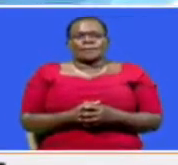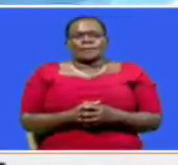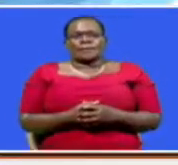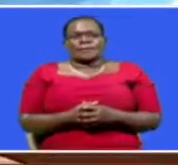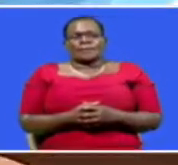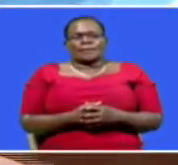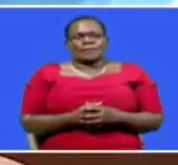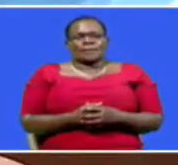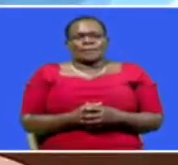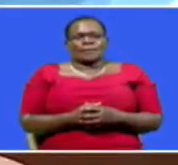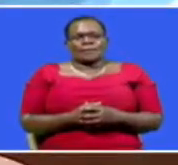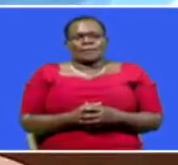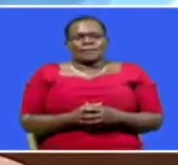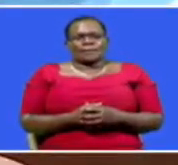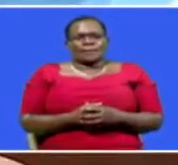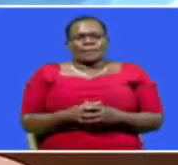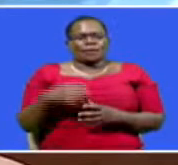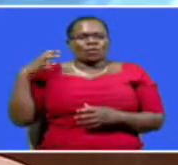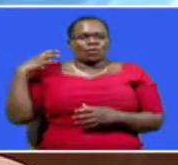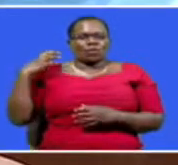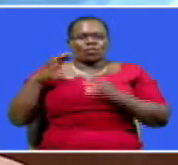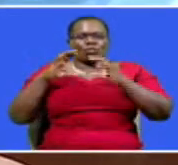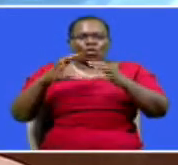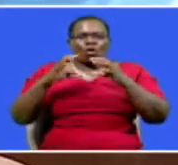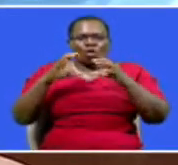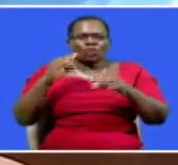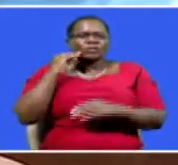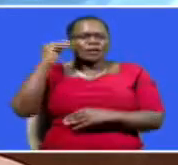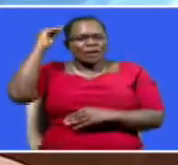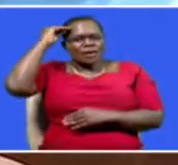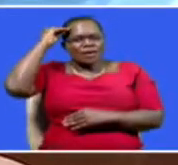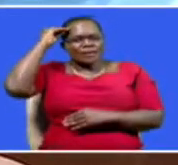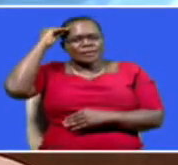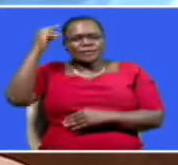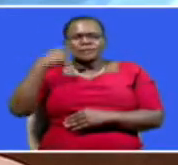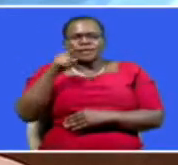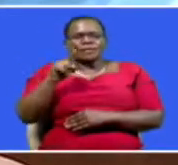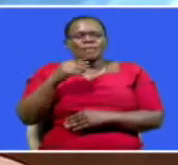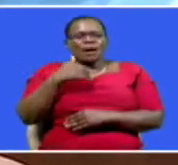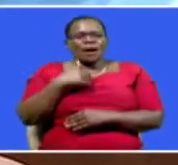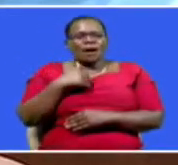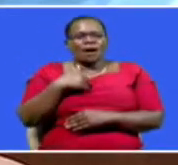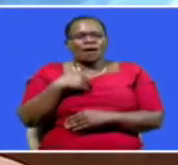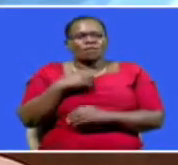New Tottenham head coach Angel Postecoglou says he has not had any assurances.